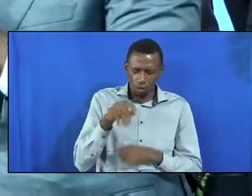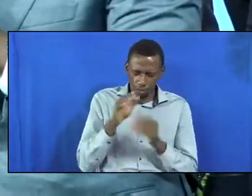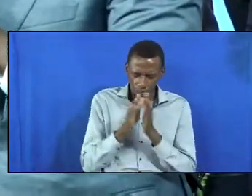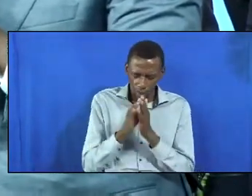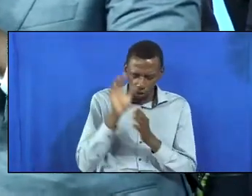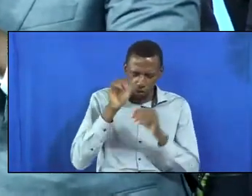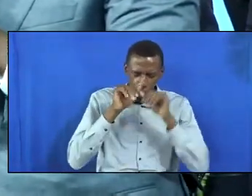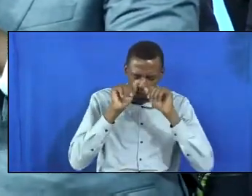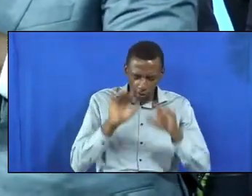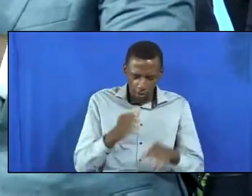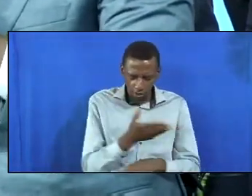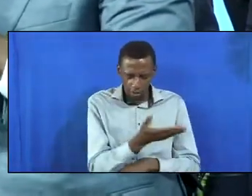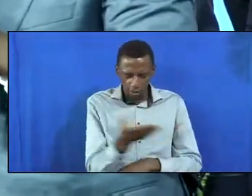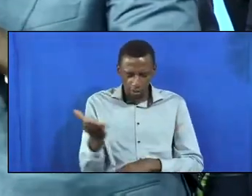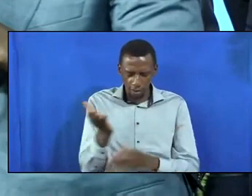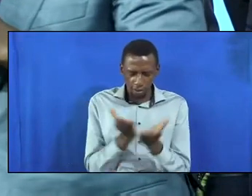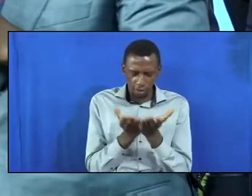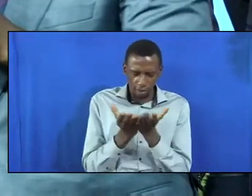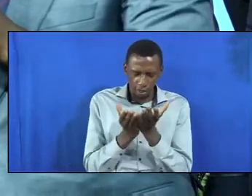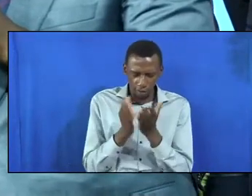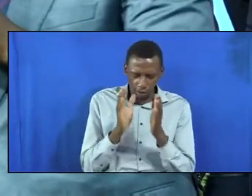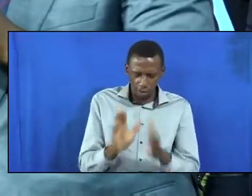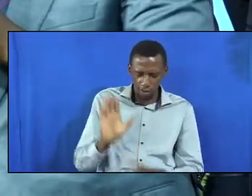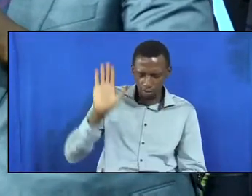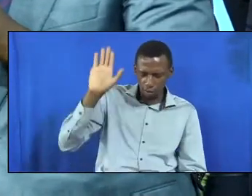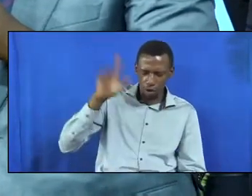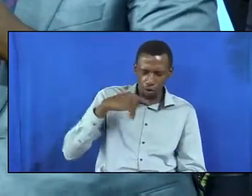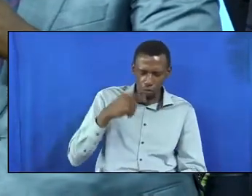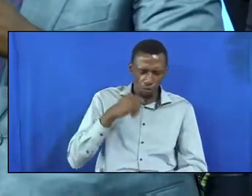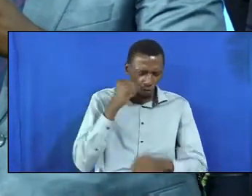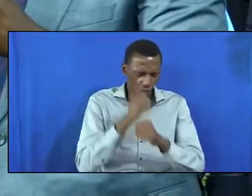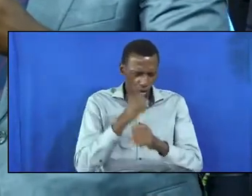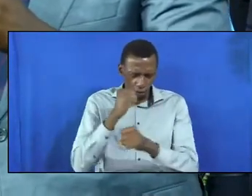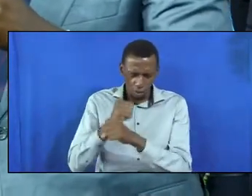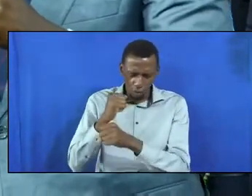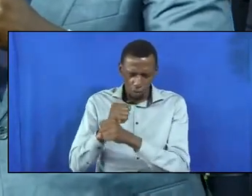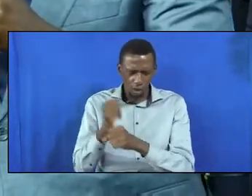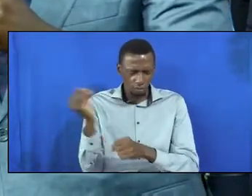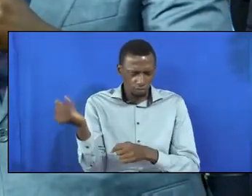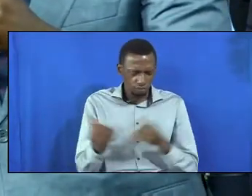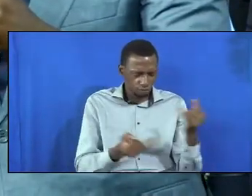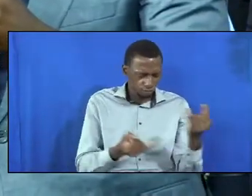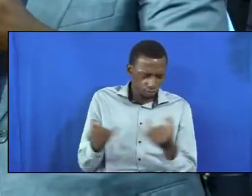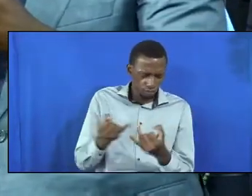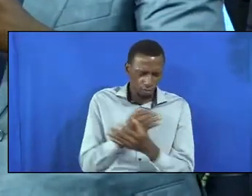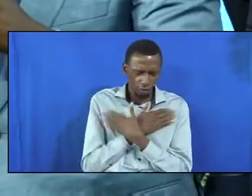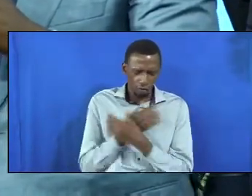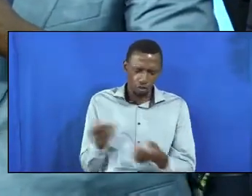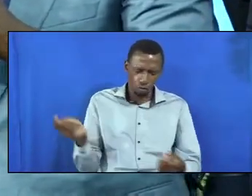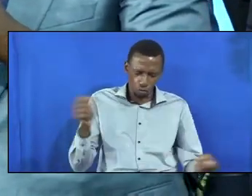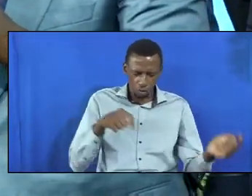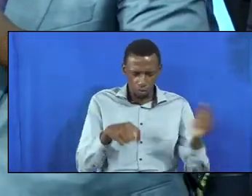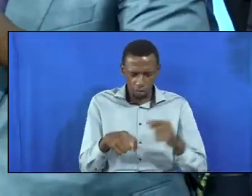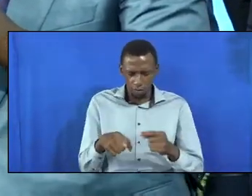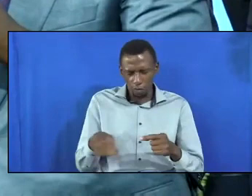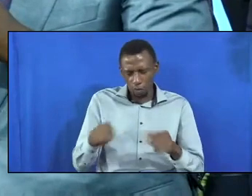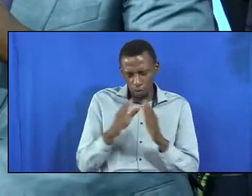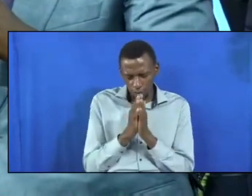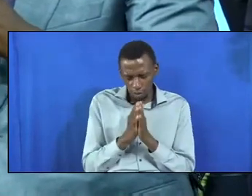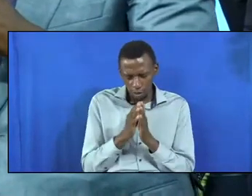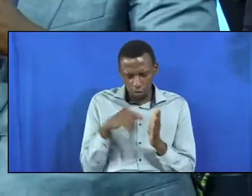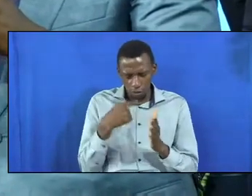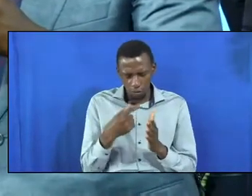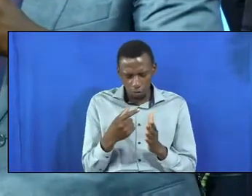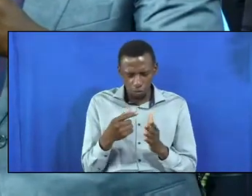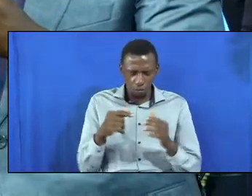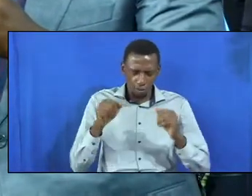who have been instrumental in working around the corner to invite friends to come. We pray that those who are able to come, Lord,